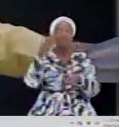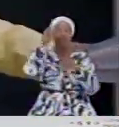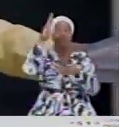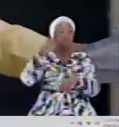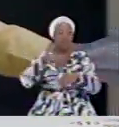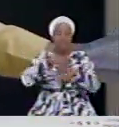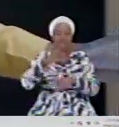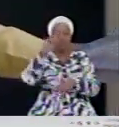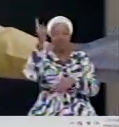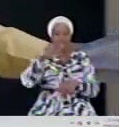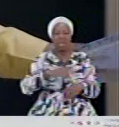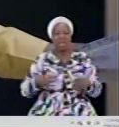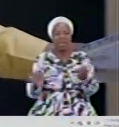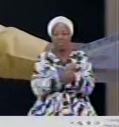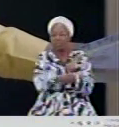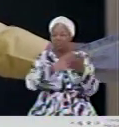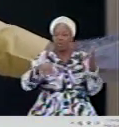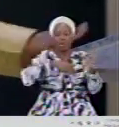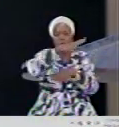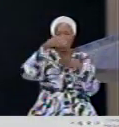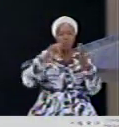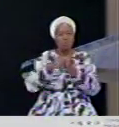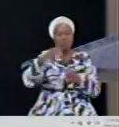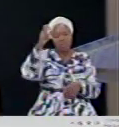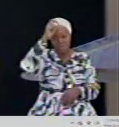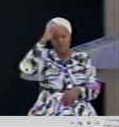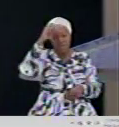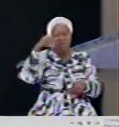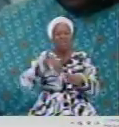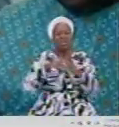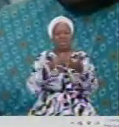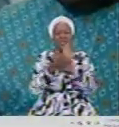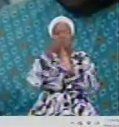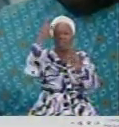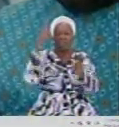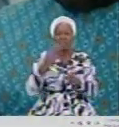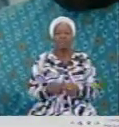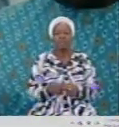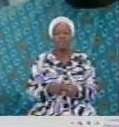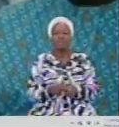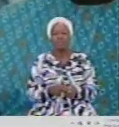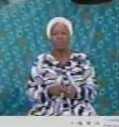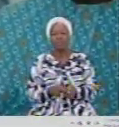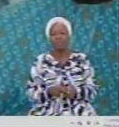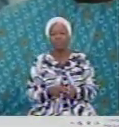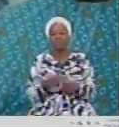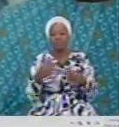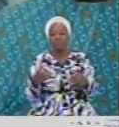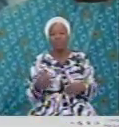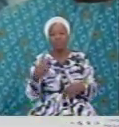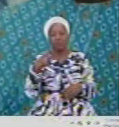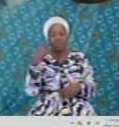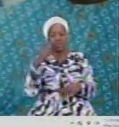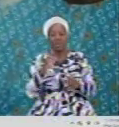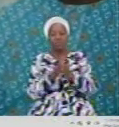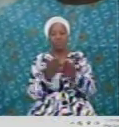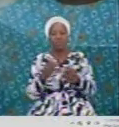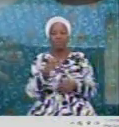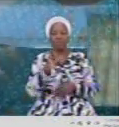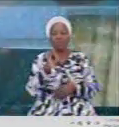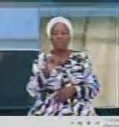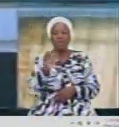disperse all those demons in Jesus' name. And we're looking at Isaiah